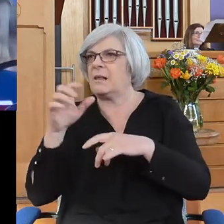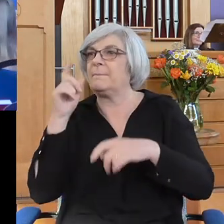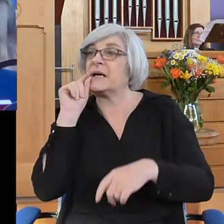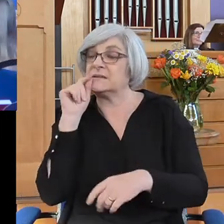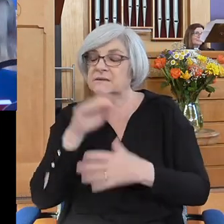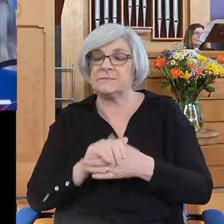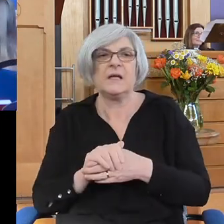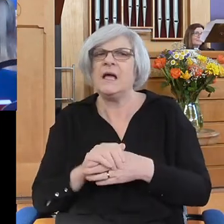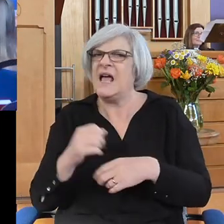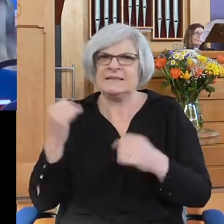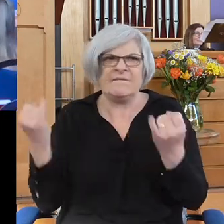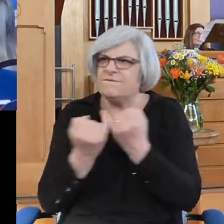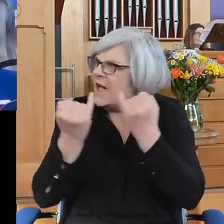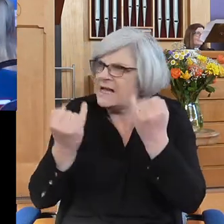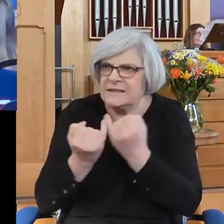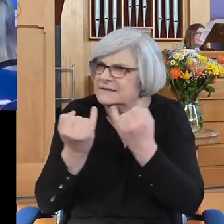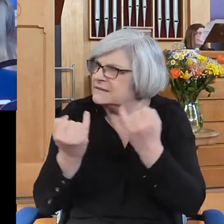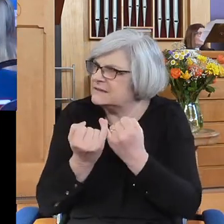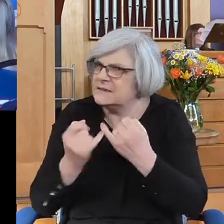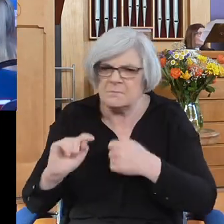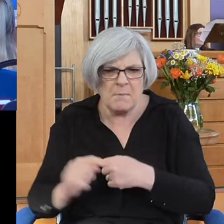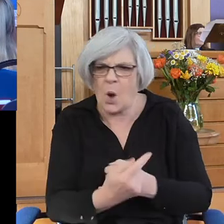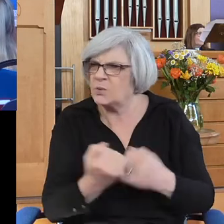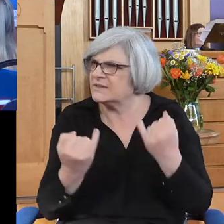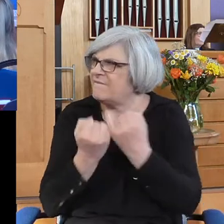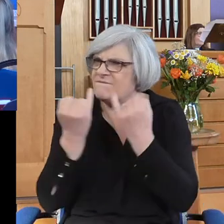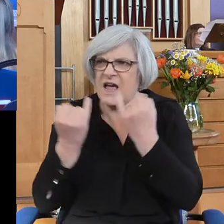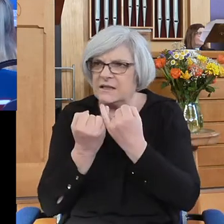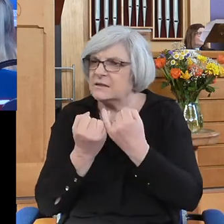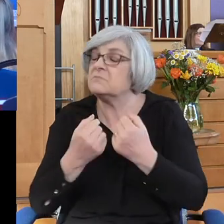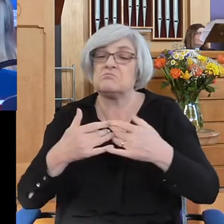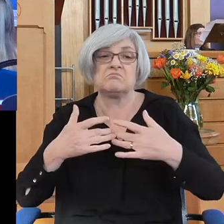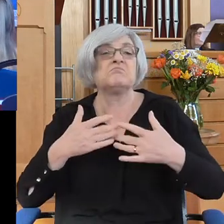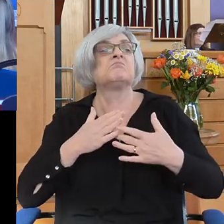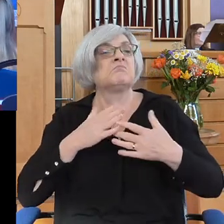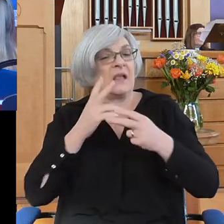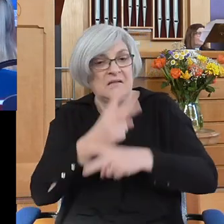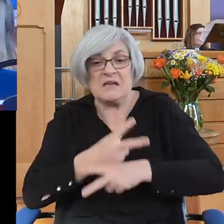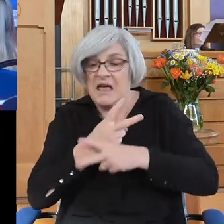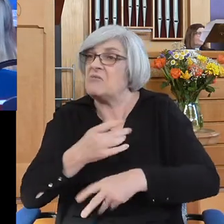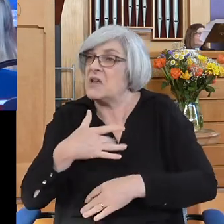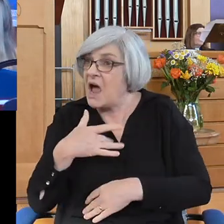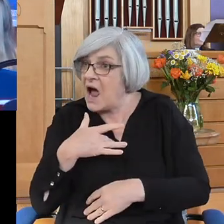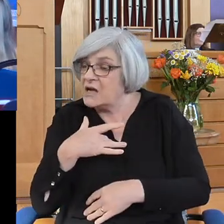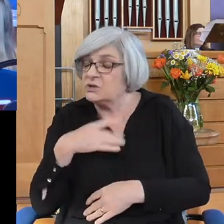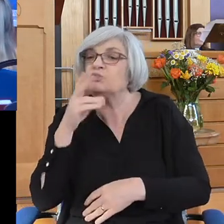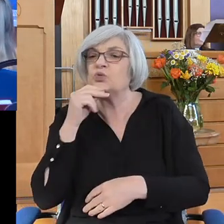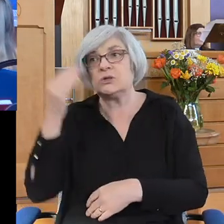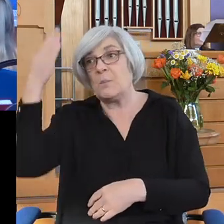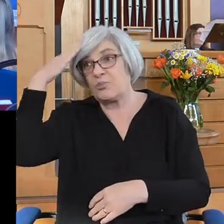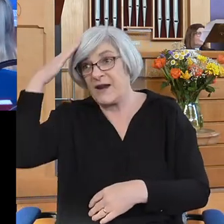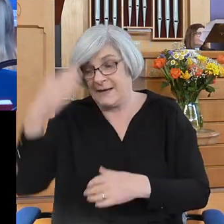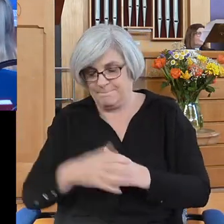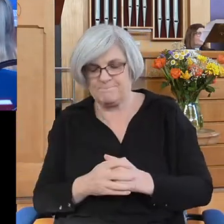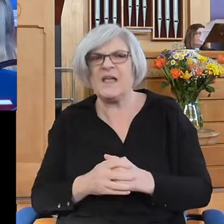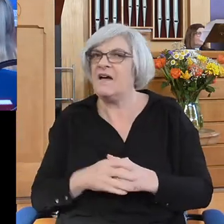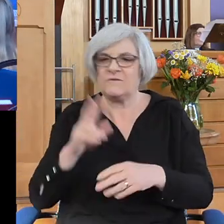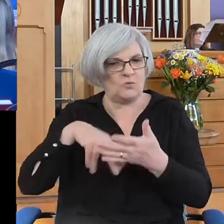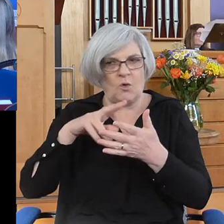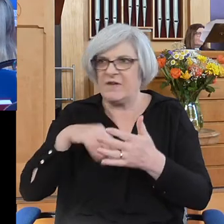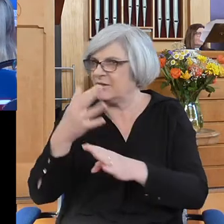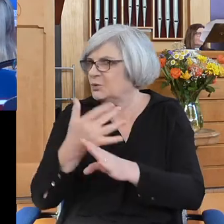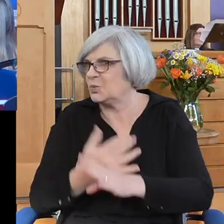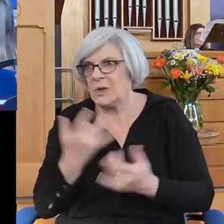by fighting. He did it by a caring heart and using his brain. If you've not read the story, you should read